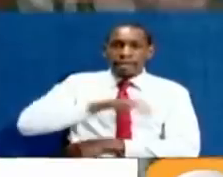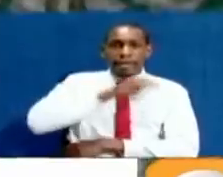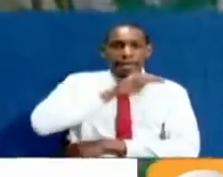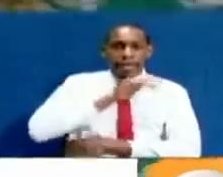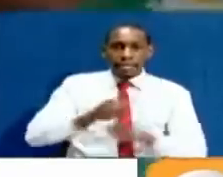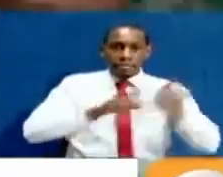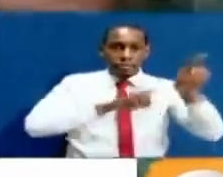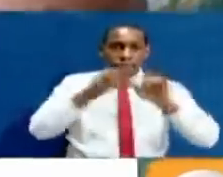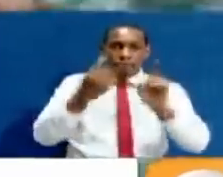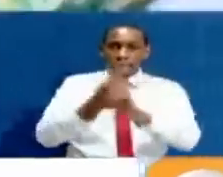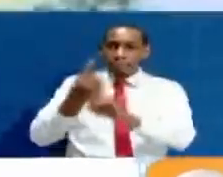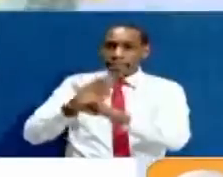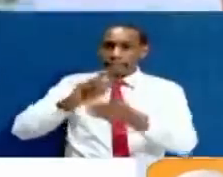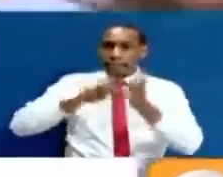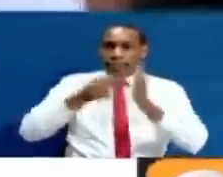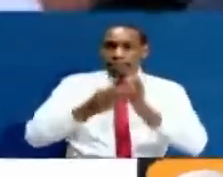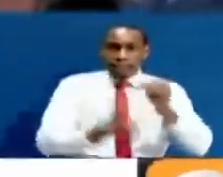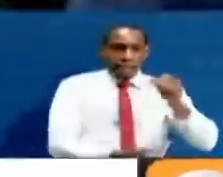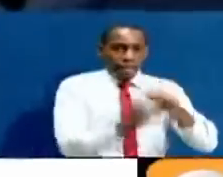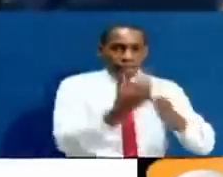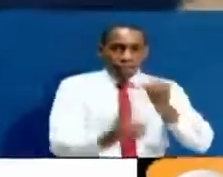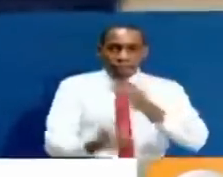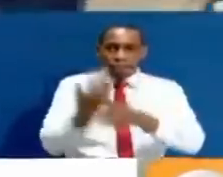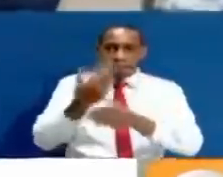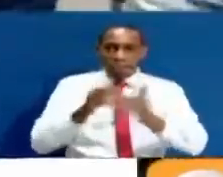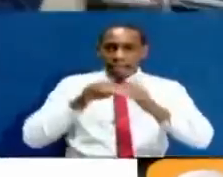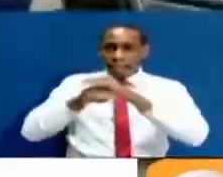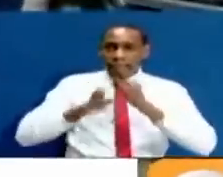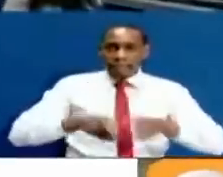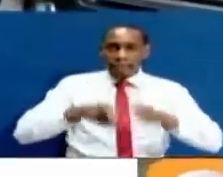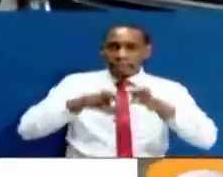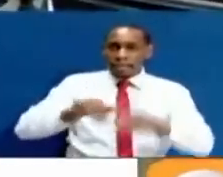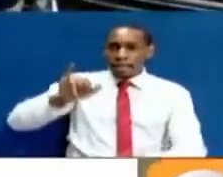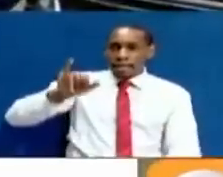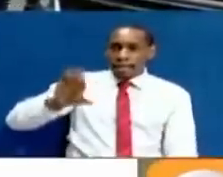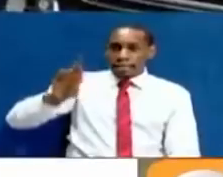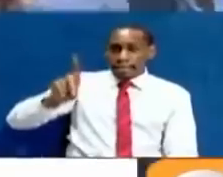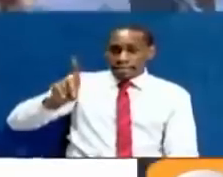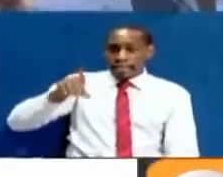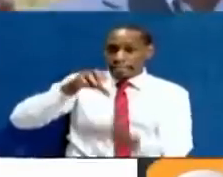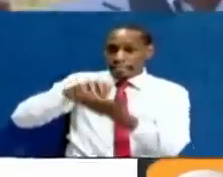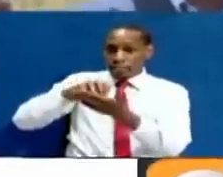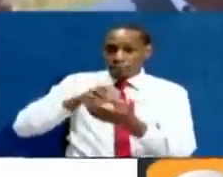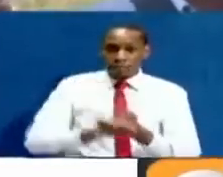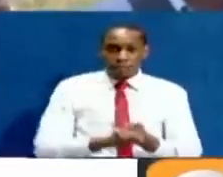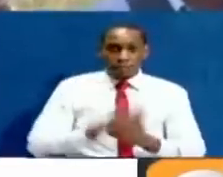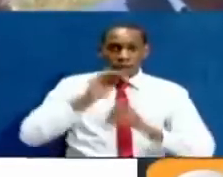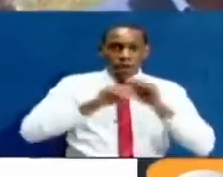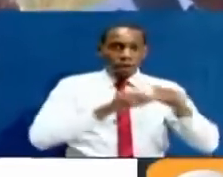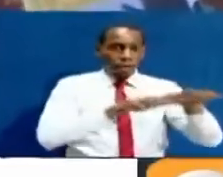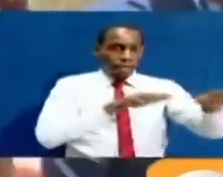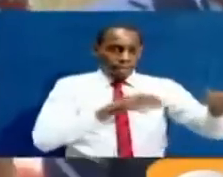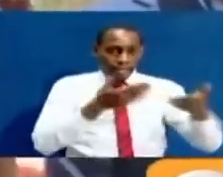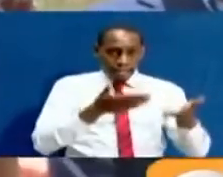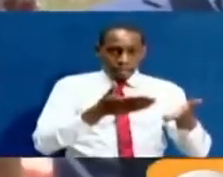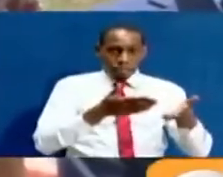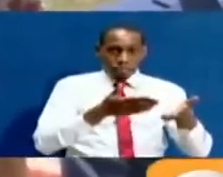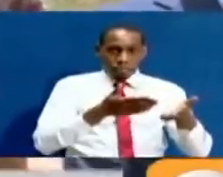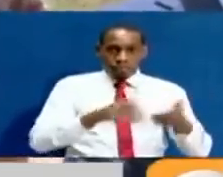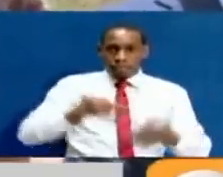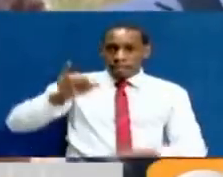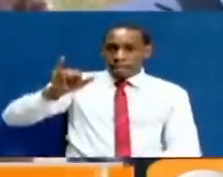Odinga, toured various projects launching the access road to the Inland Container Depot. All traffic now moving